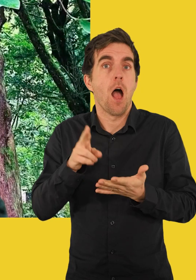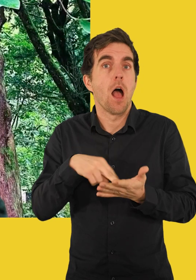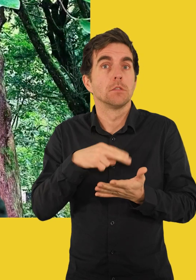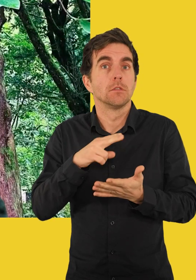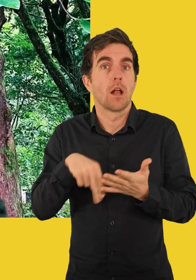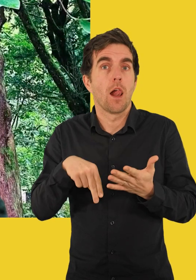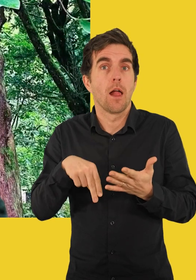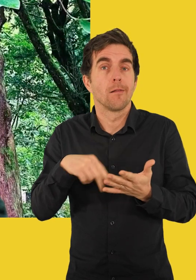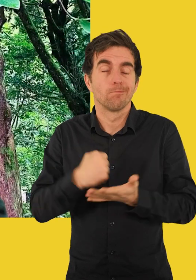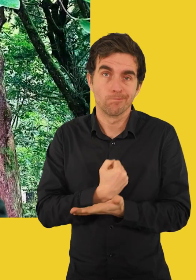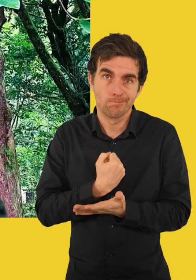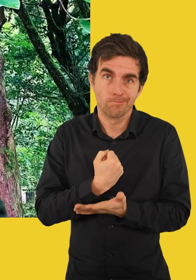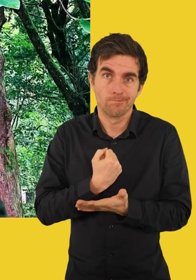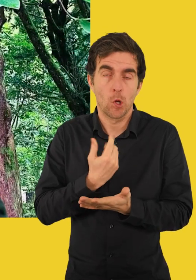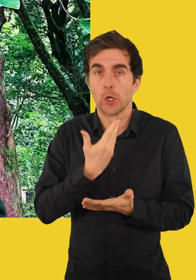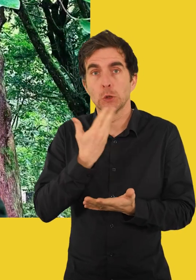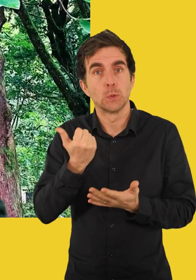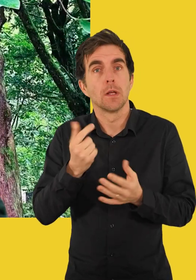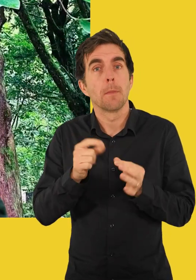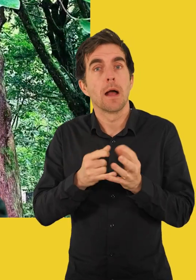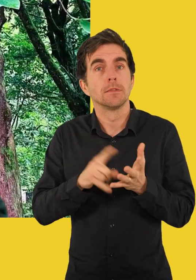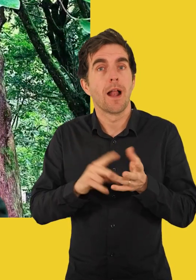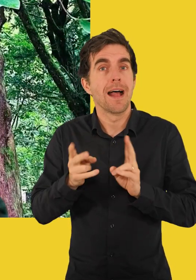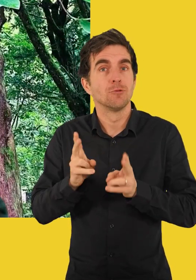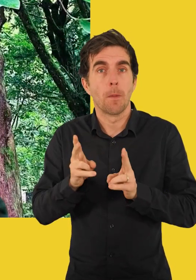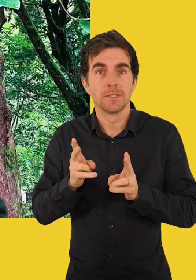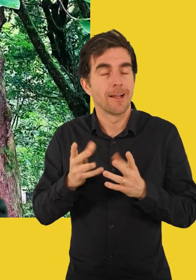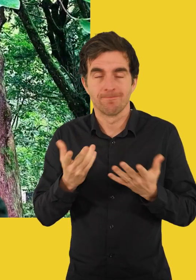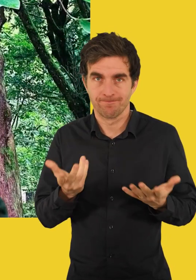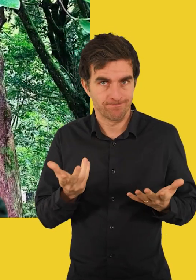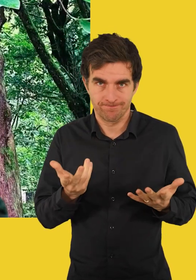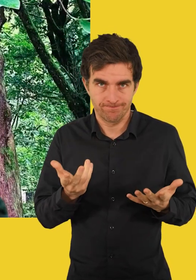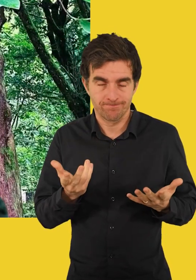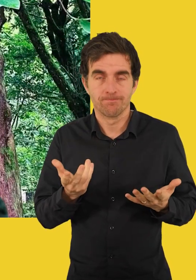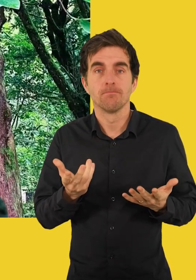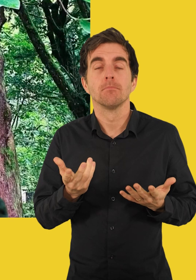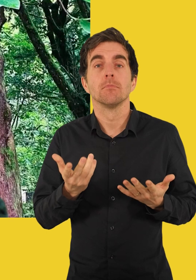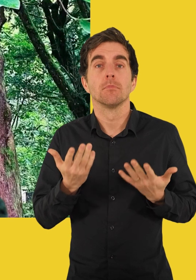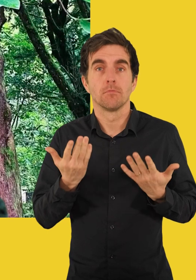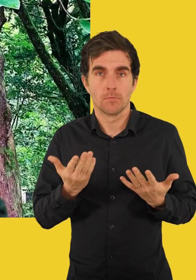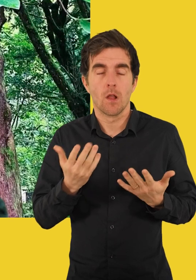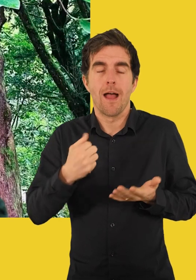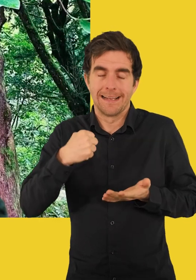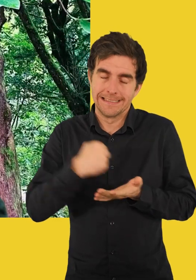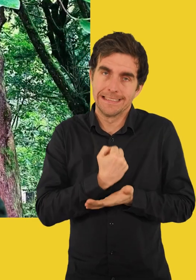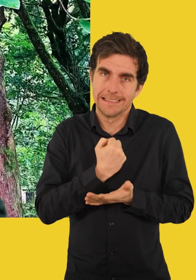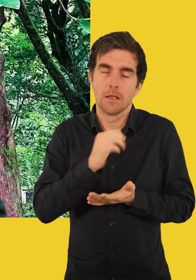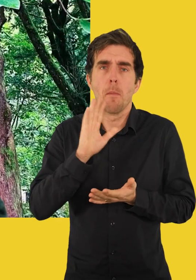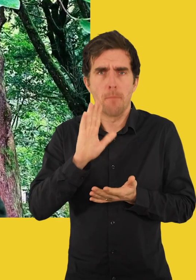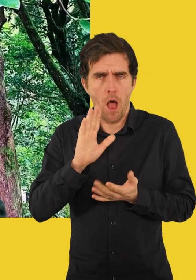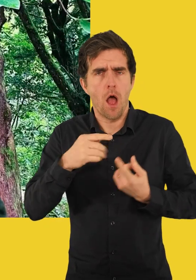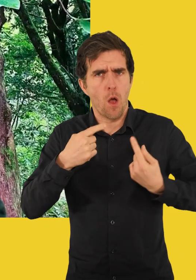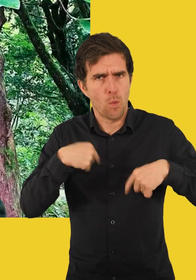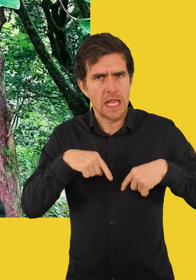not been able to, we've had a cancellation for our BSL interpreters, which is unfortunate, but we